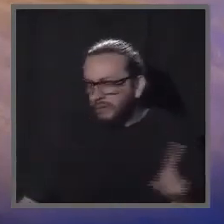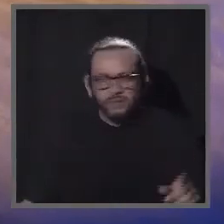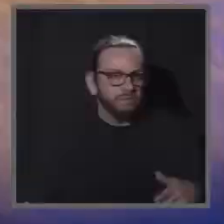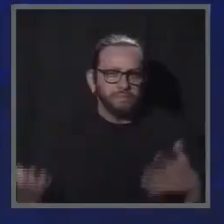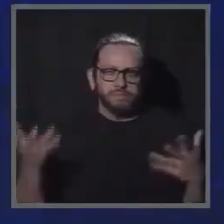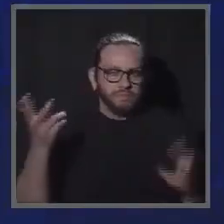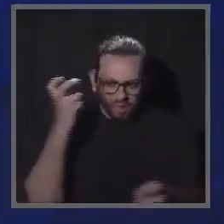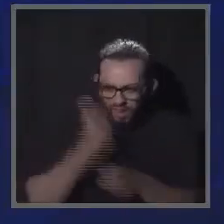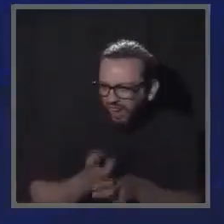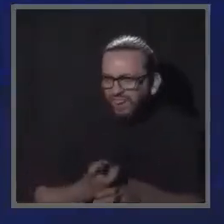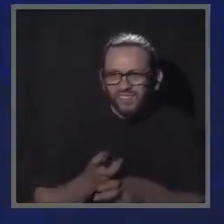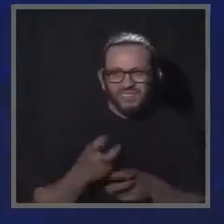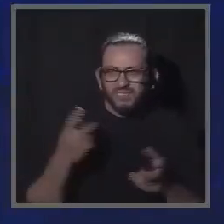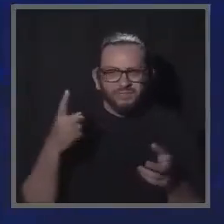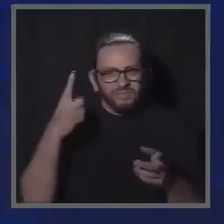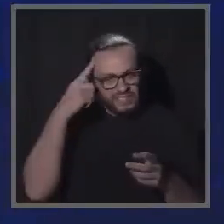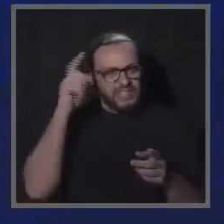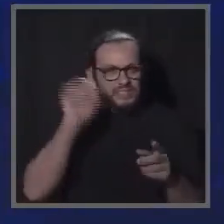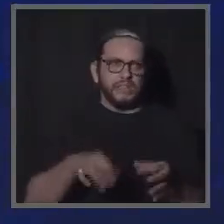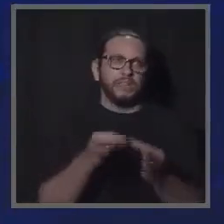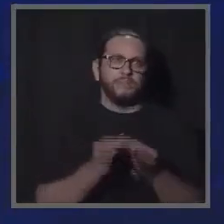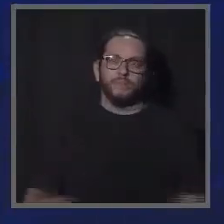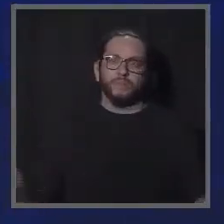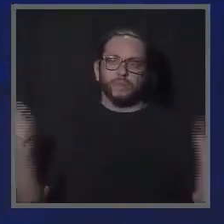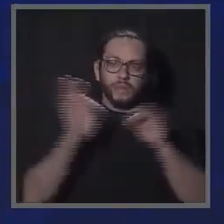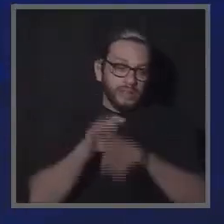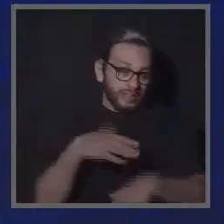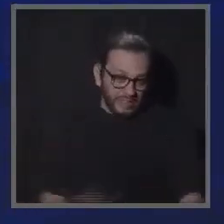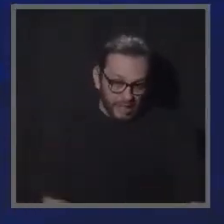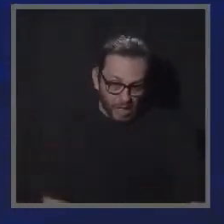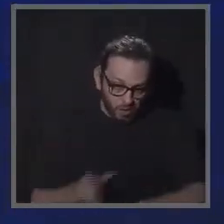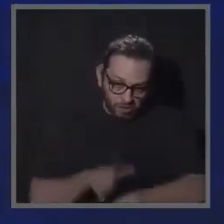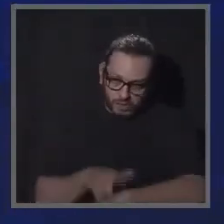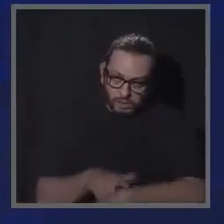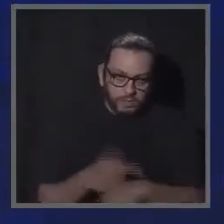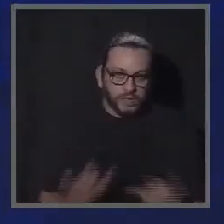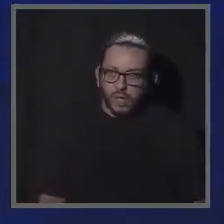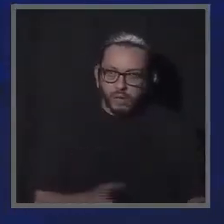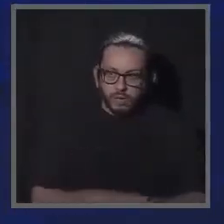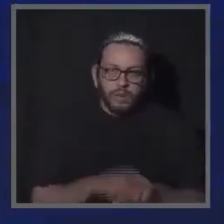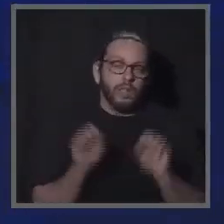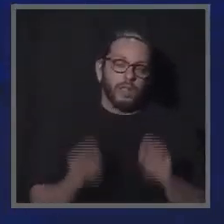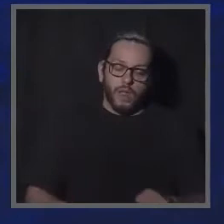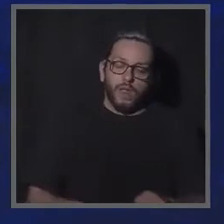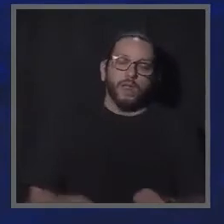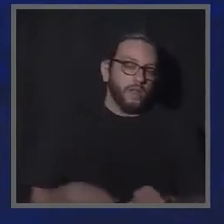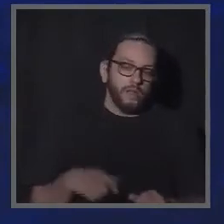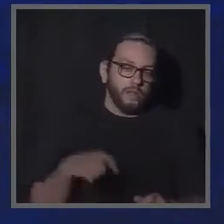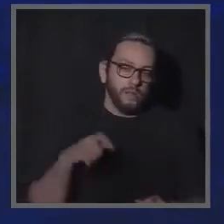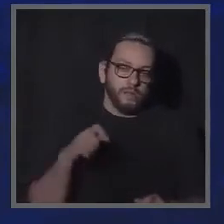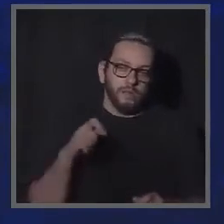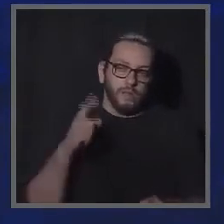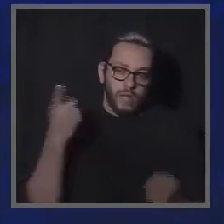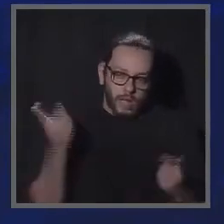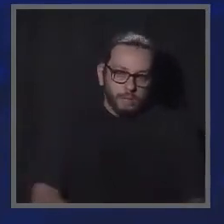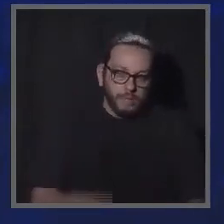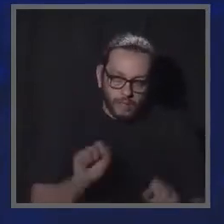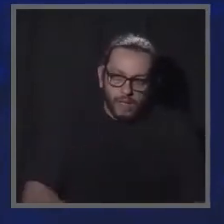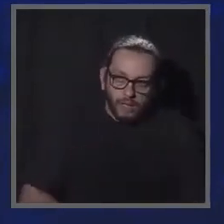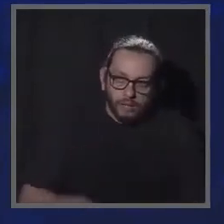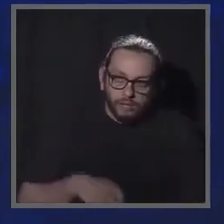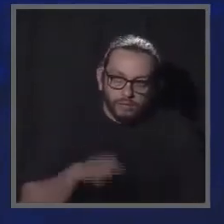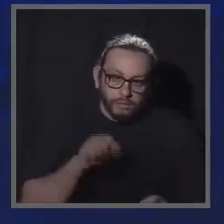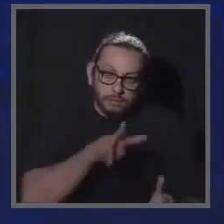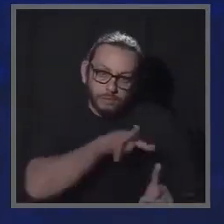in the proposals is absolutely essential. And this is now the time is right. This is the right timing for this to occur. And also